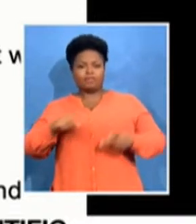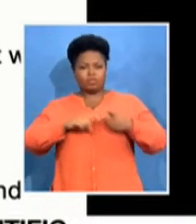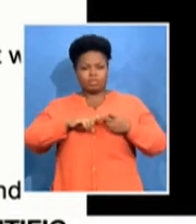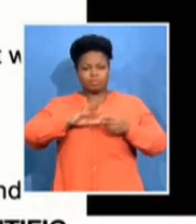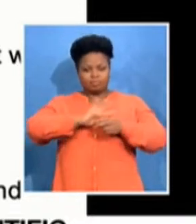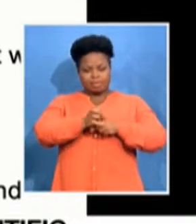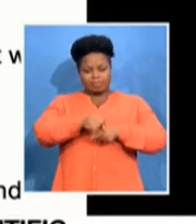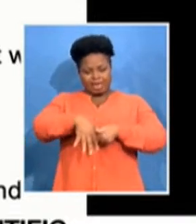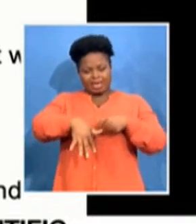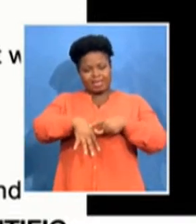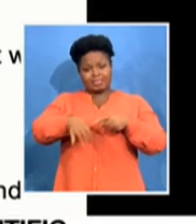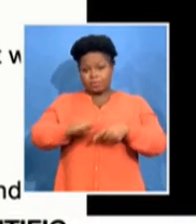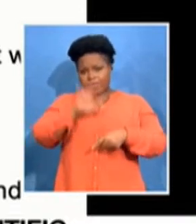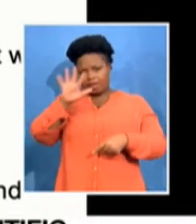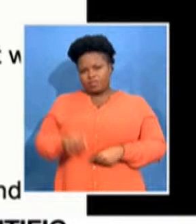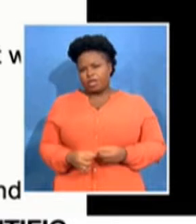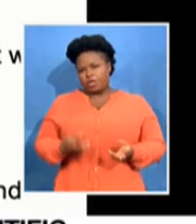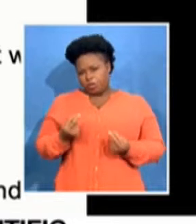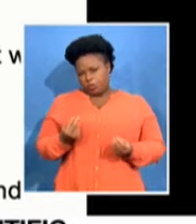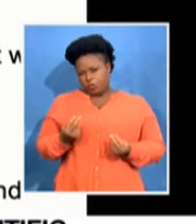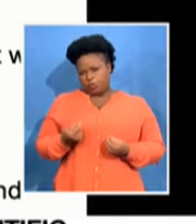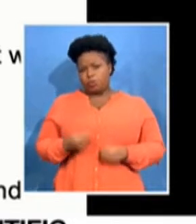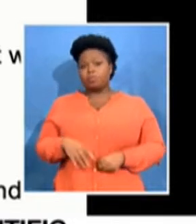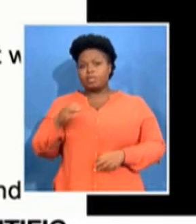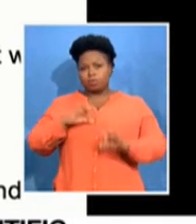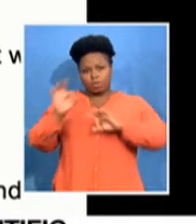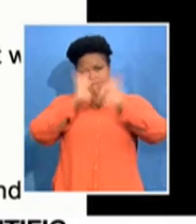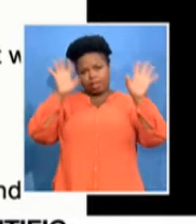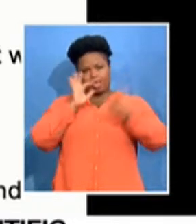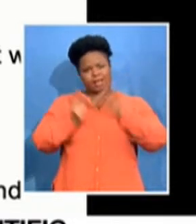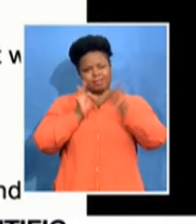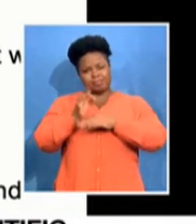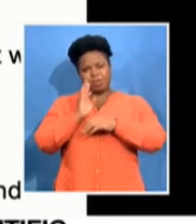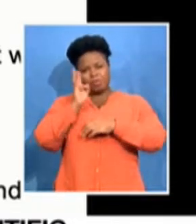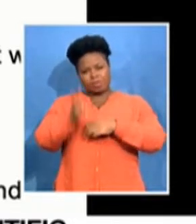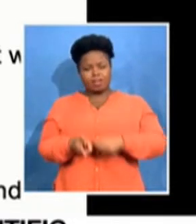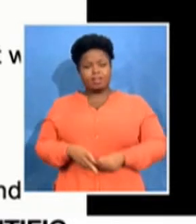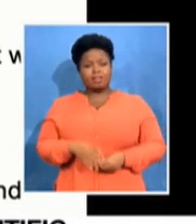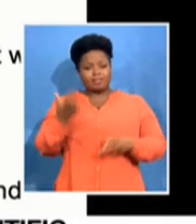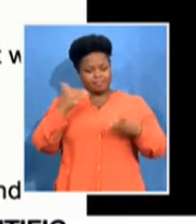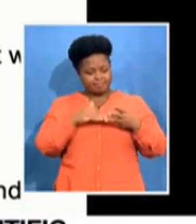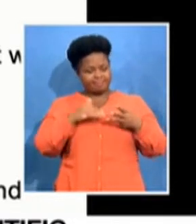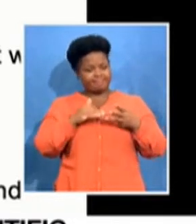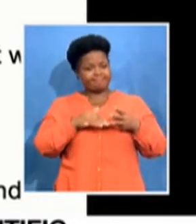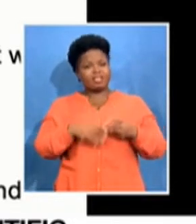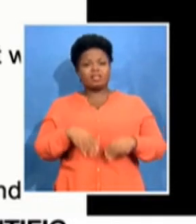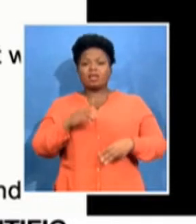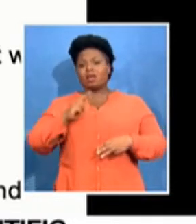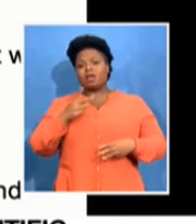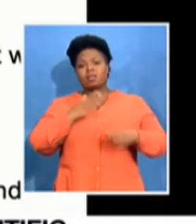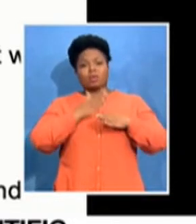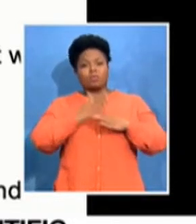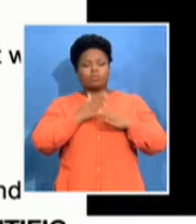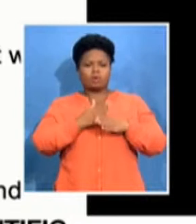quite clear. And then we're going to highlight some of our work that was crucial to understand how the